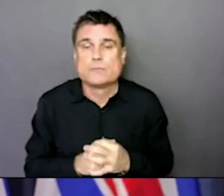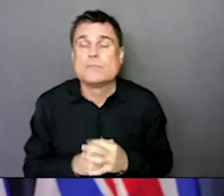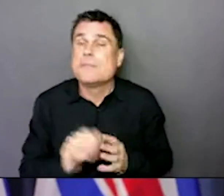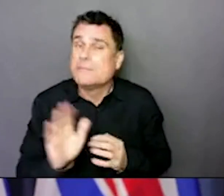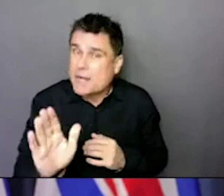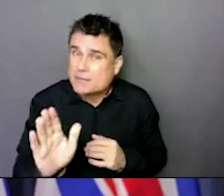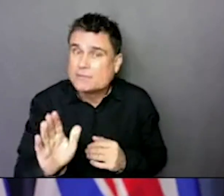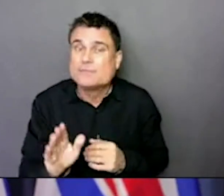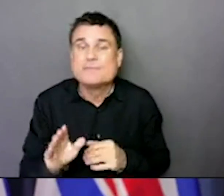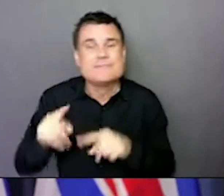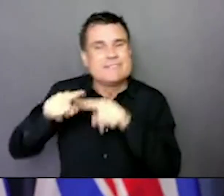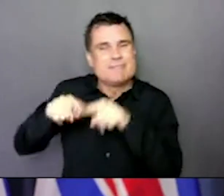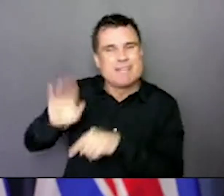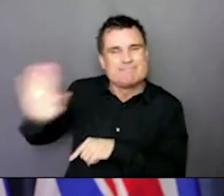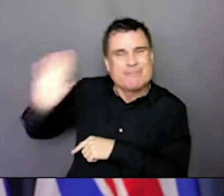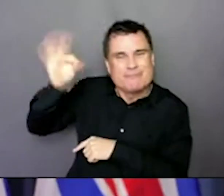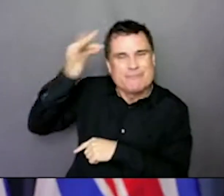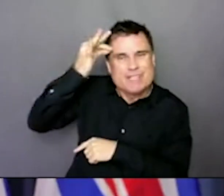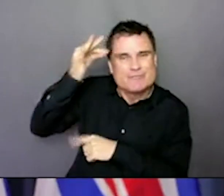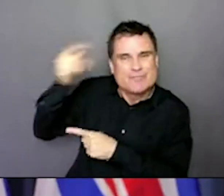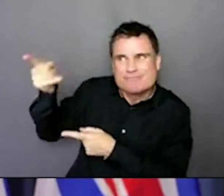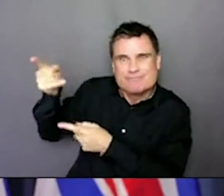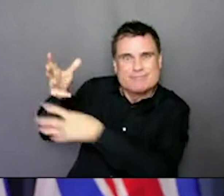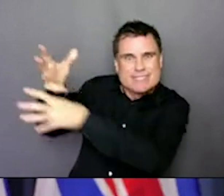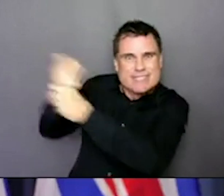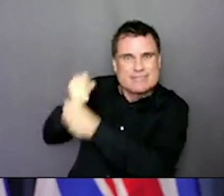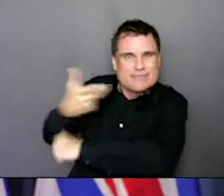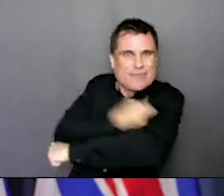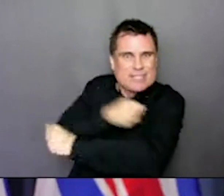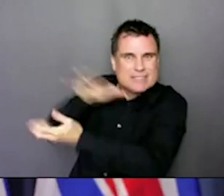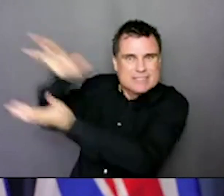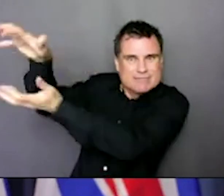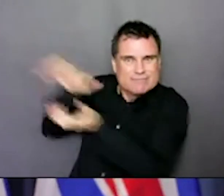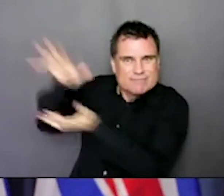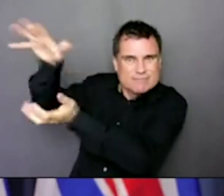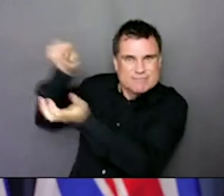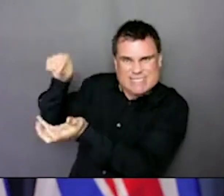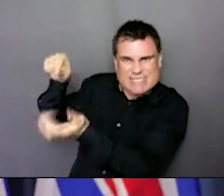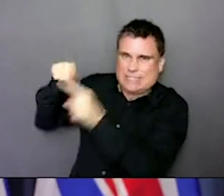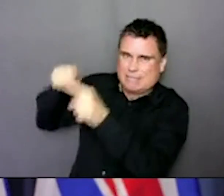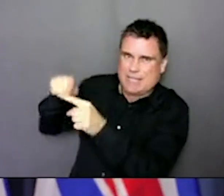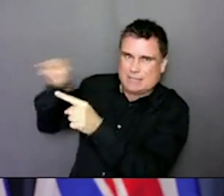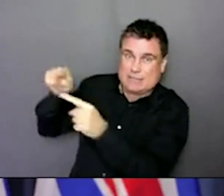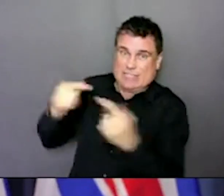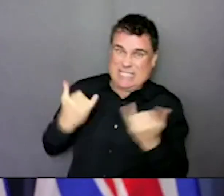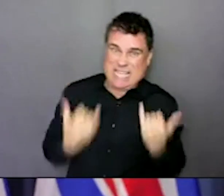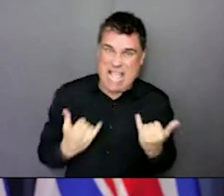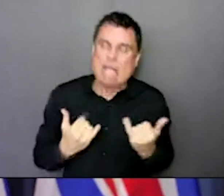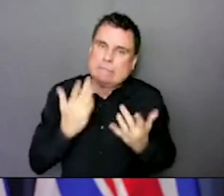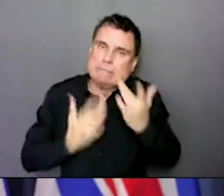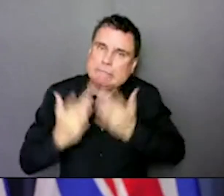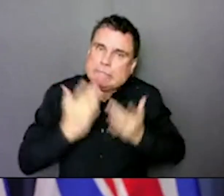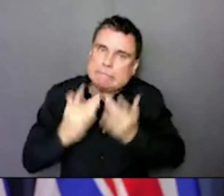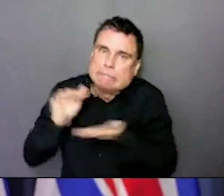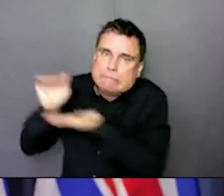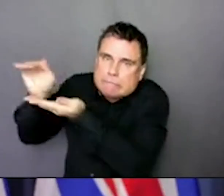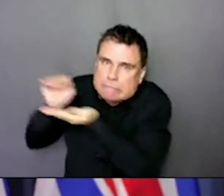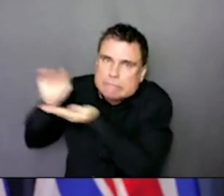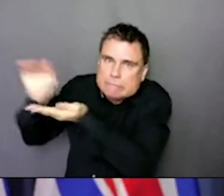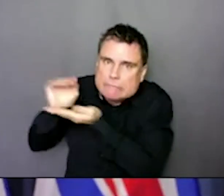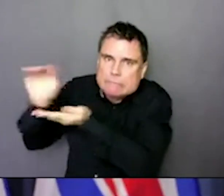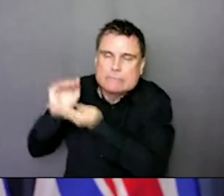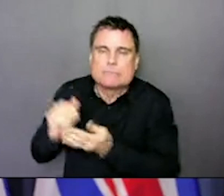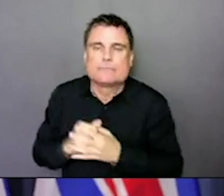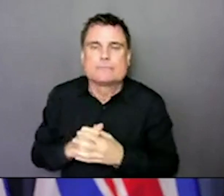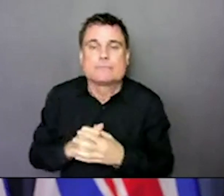its best to make sure that we have product here. That scarcity is still a challenge. And again, I'm not throwing any rocks here. It's